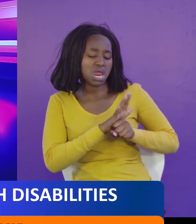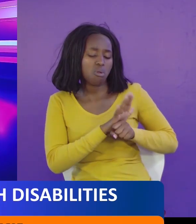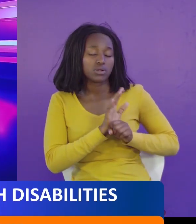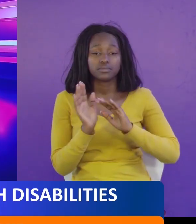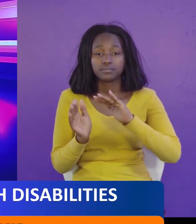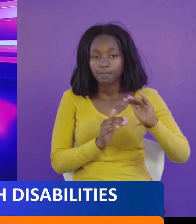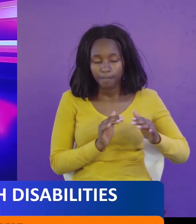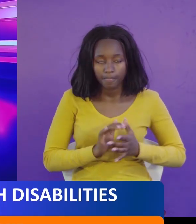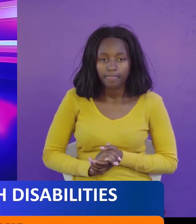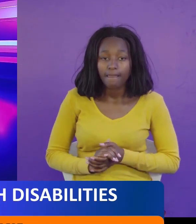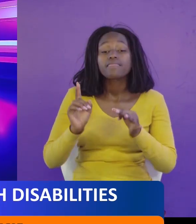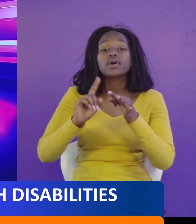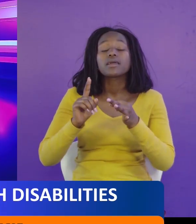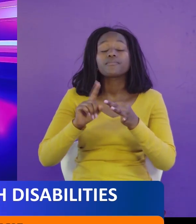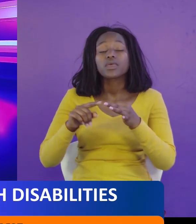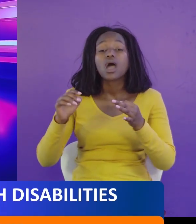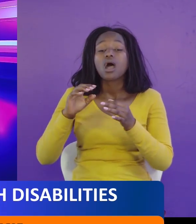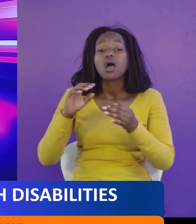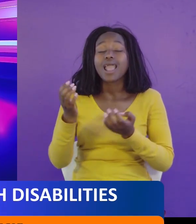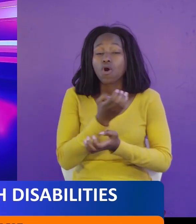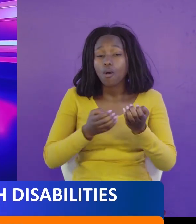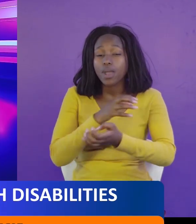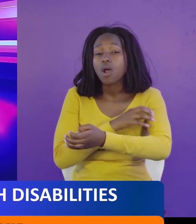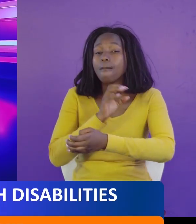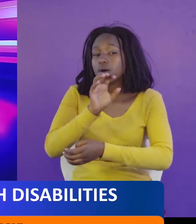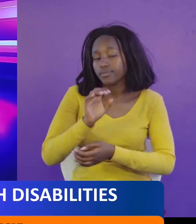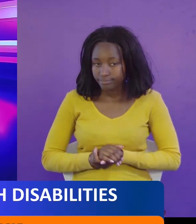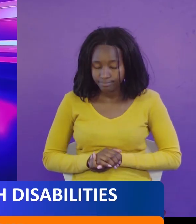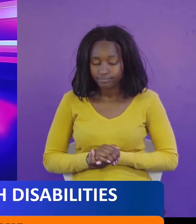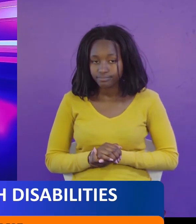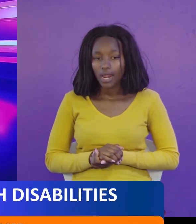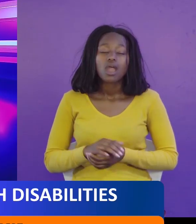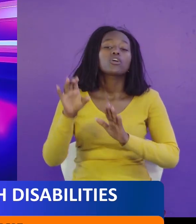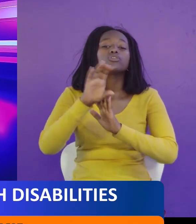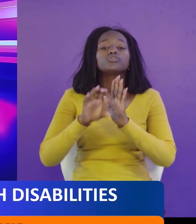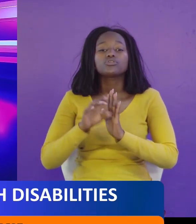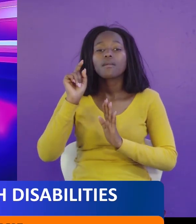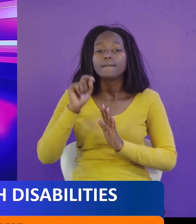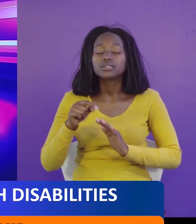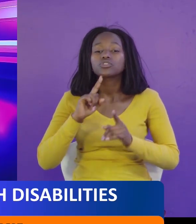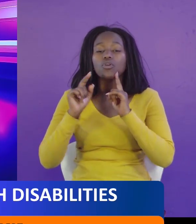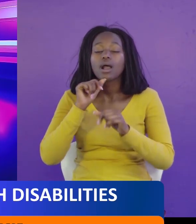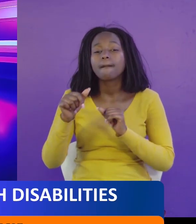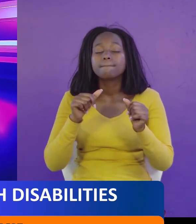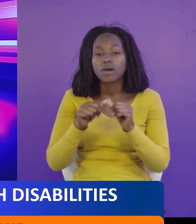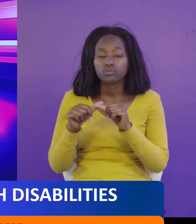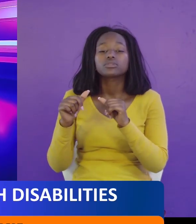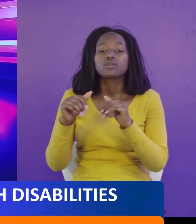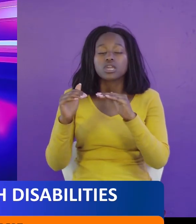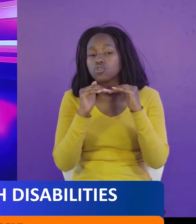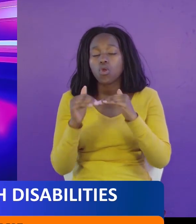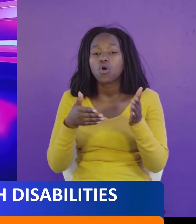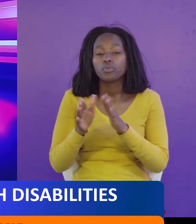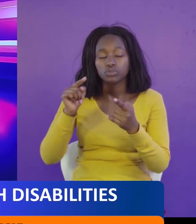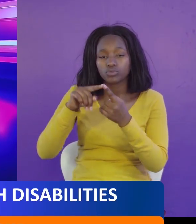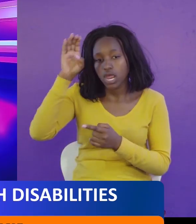empowerment. The Constitution calls for equal opportunities in education, employment, and